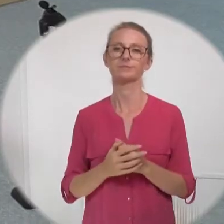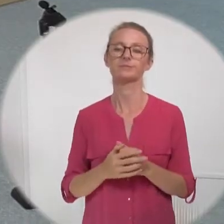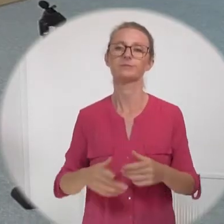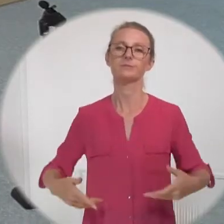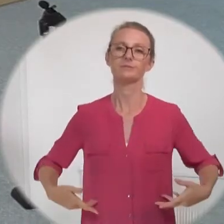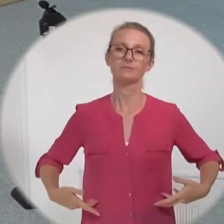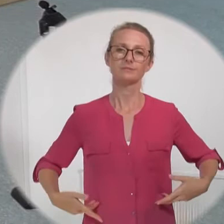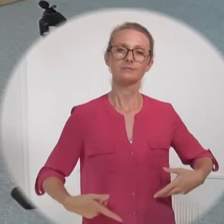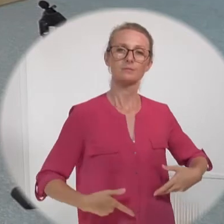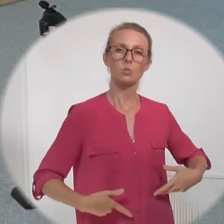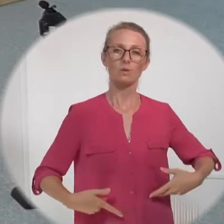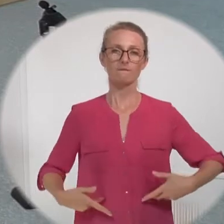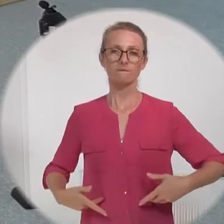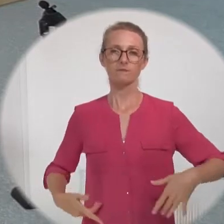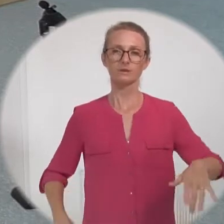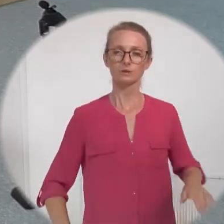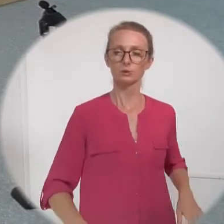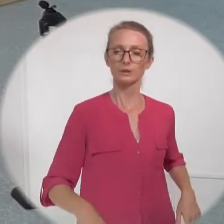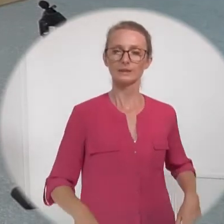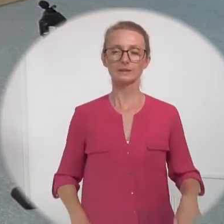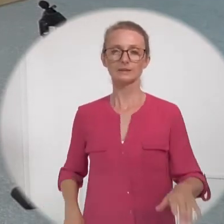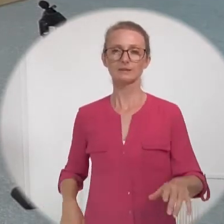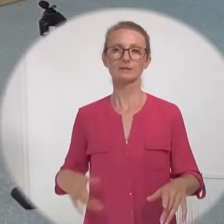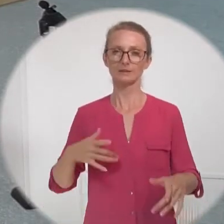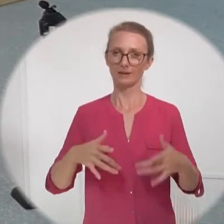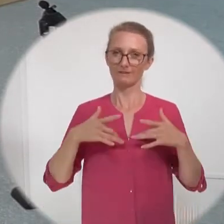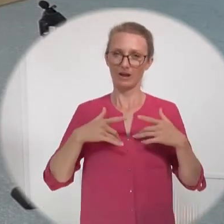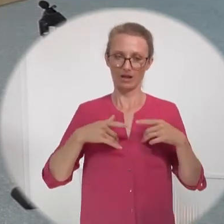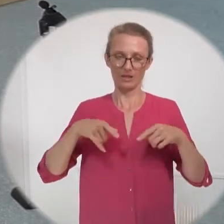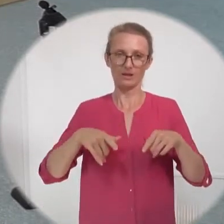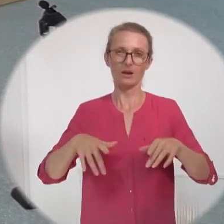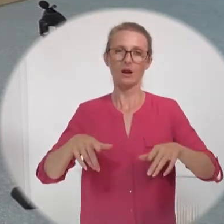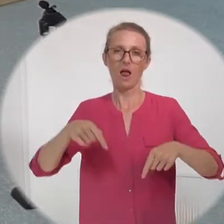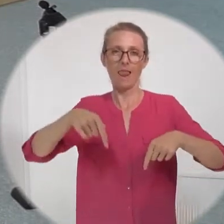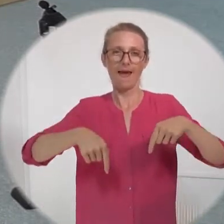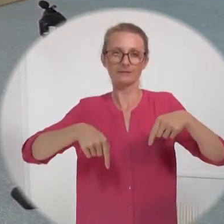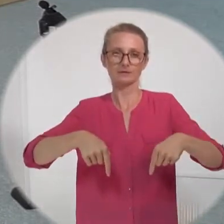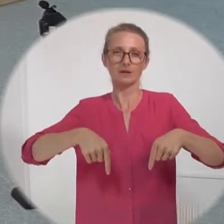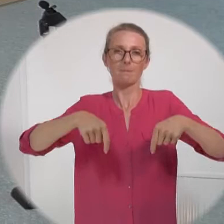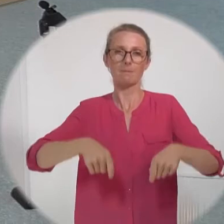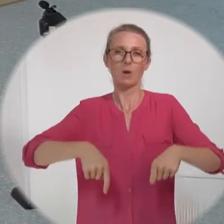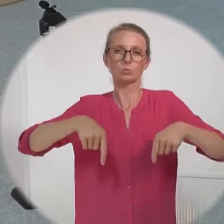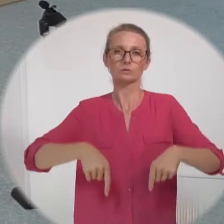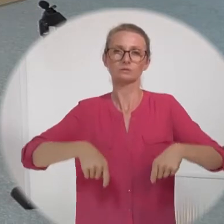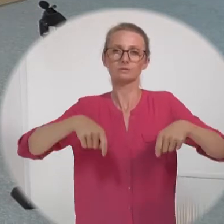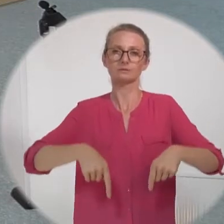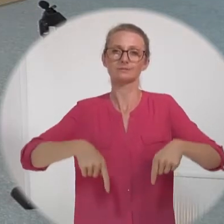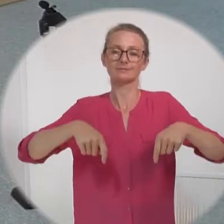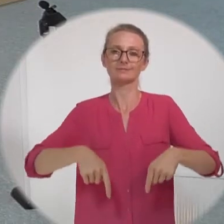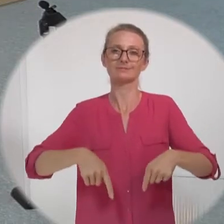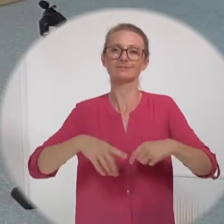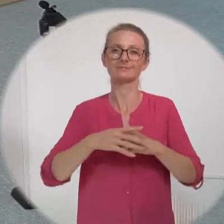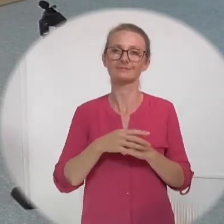forwards, and there's a bit of a bounce in the legs. So imagine that your whole body is a